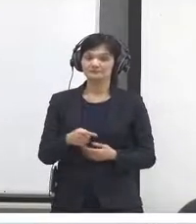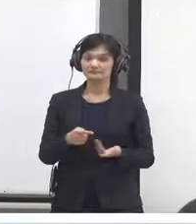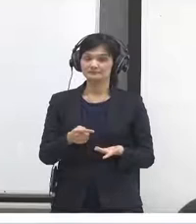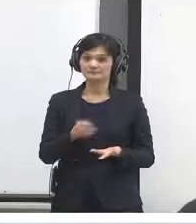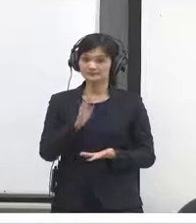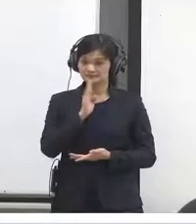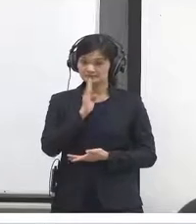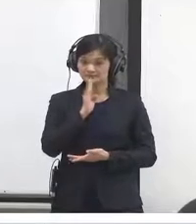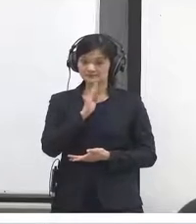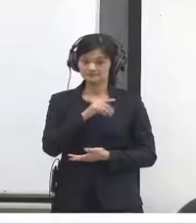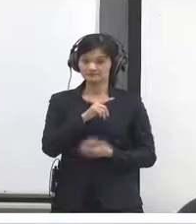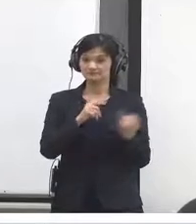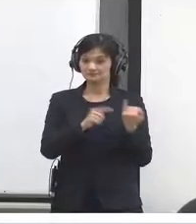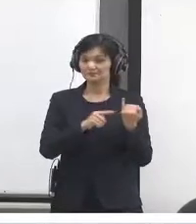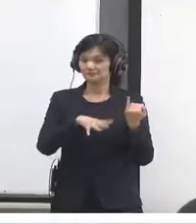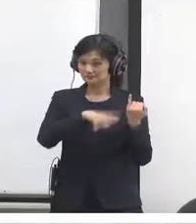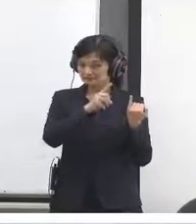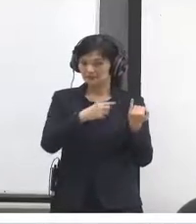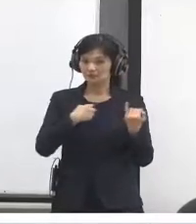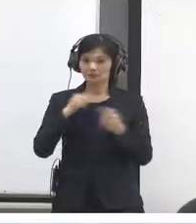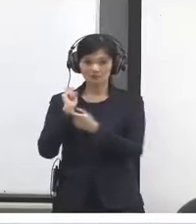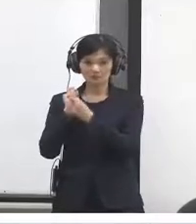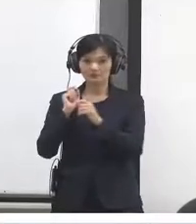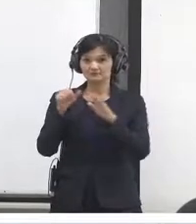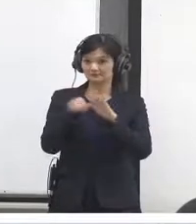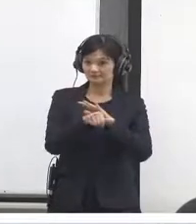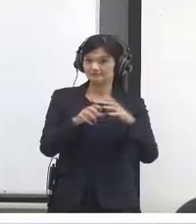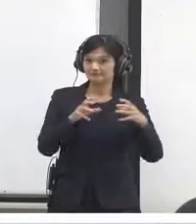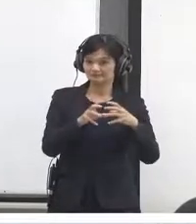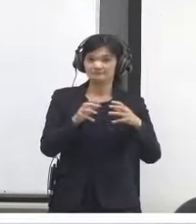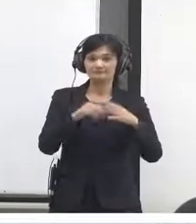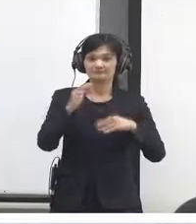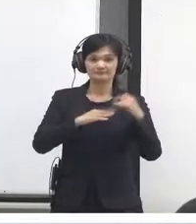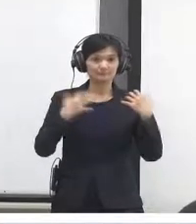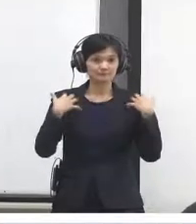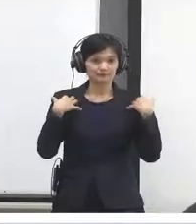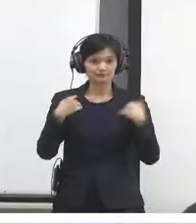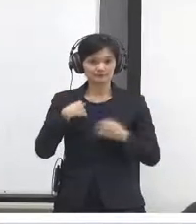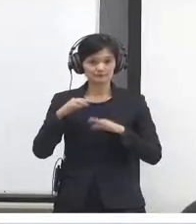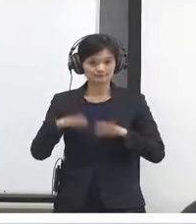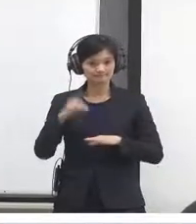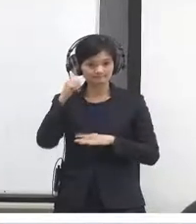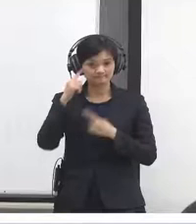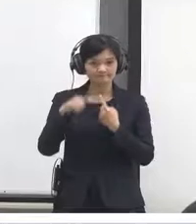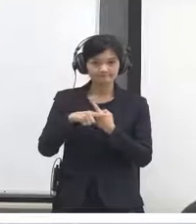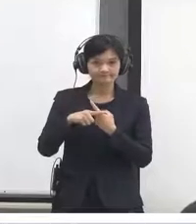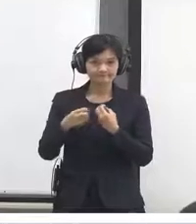take responsibility. So we are still reorganizing this local team. And after yesterday meetup,